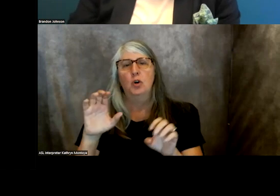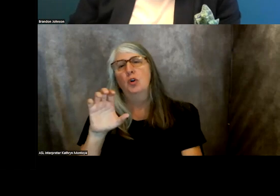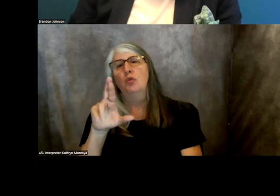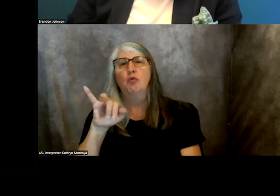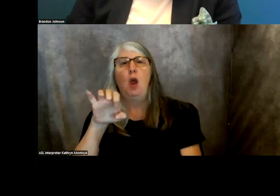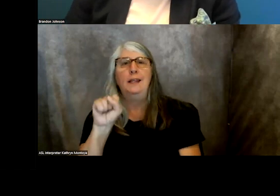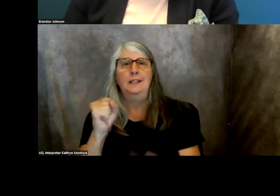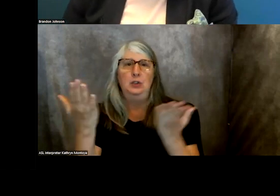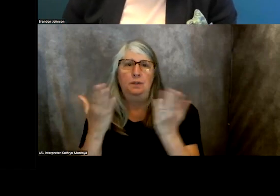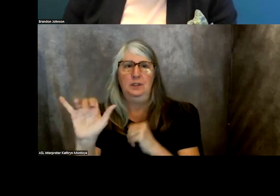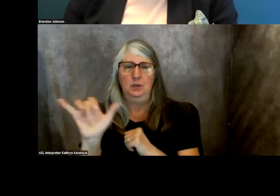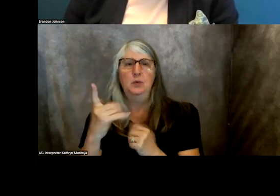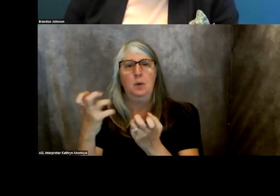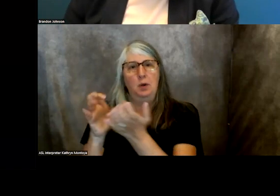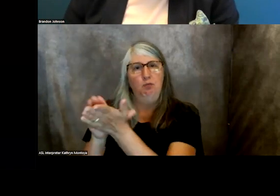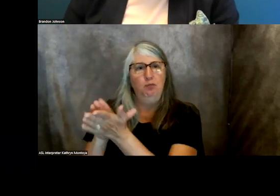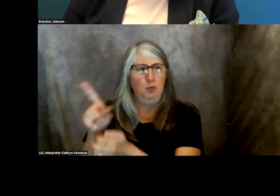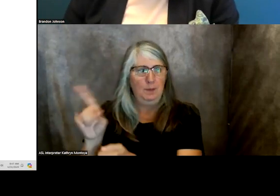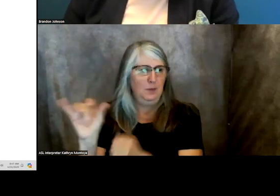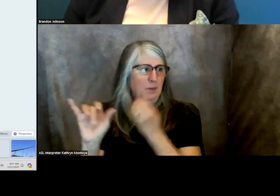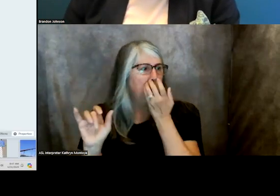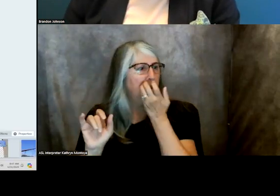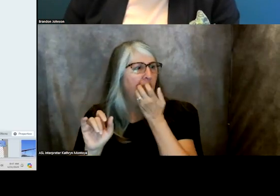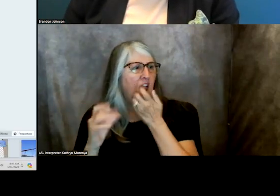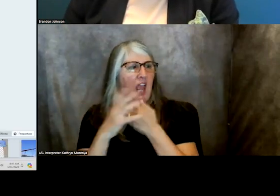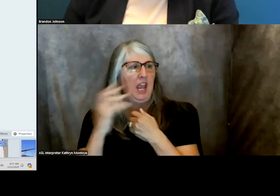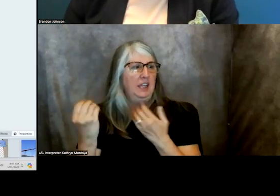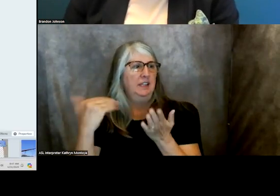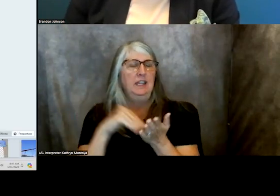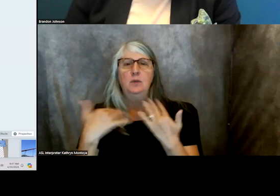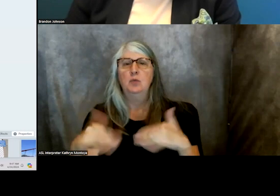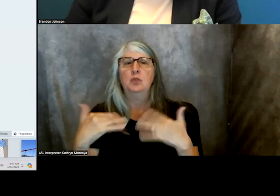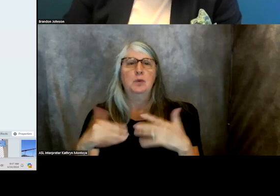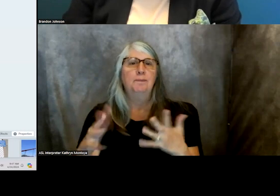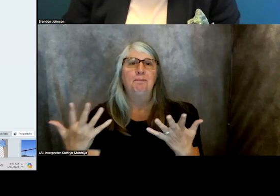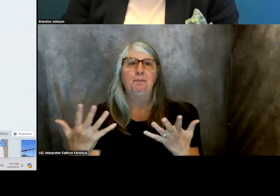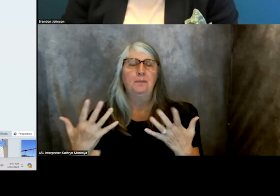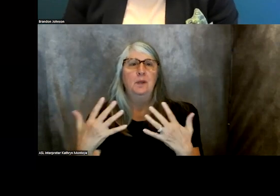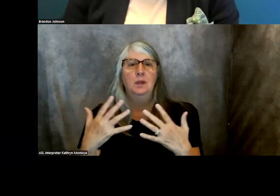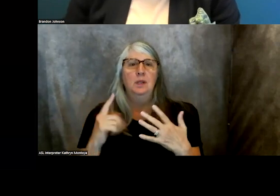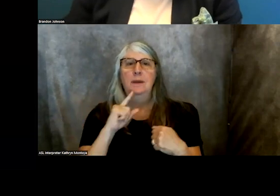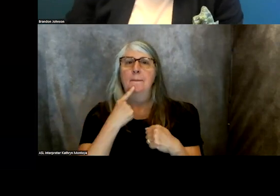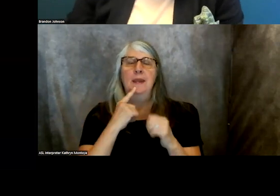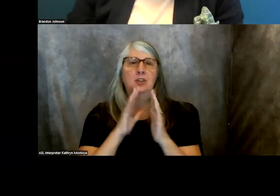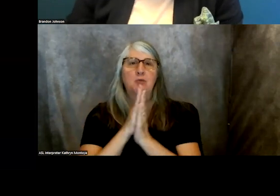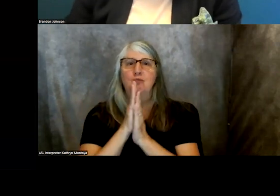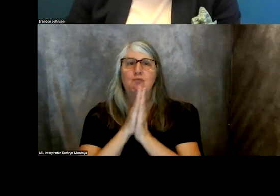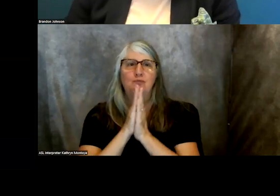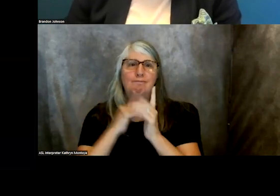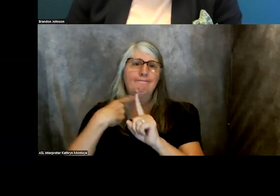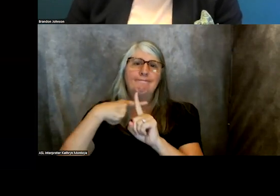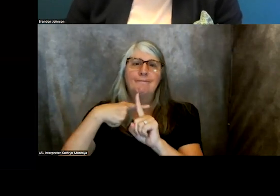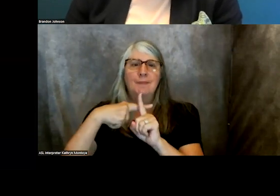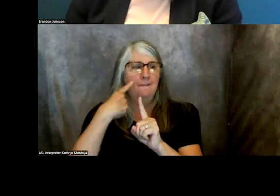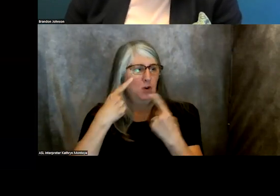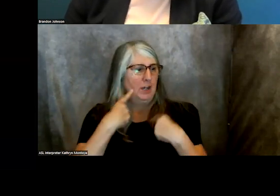as well. So I wanted to give him a shout out as well. But again, just a real, major lift to get